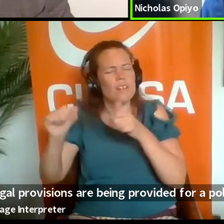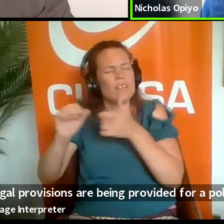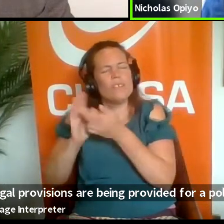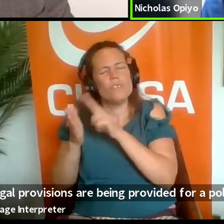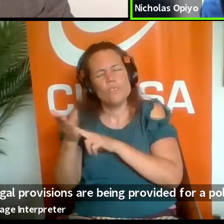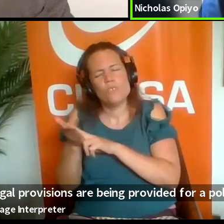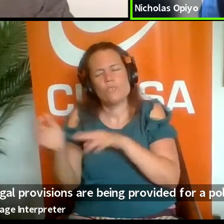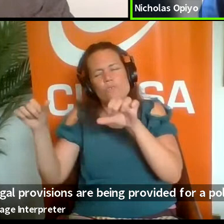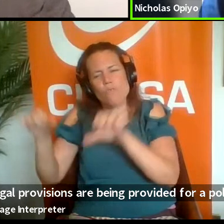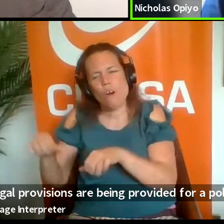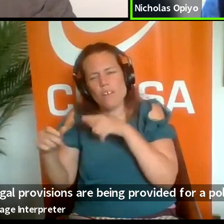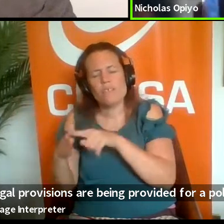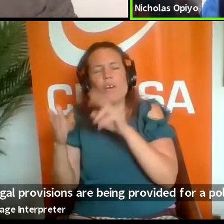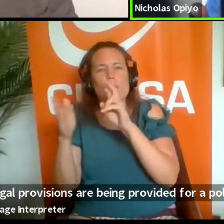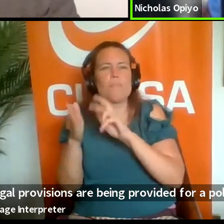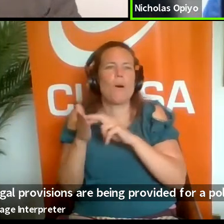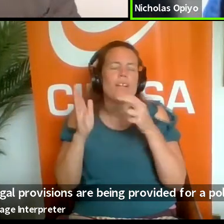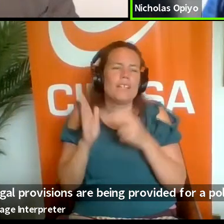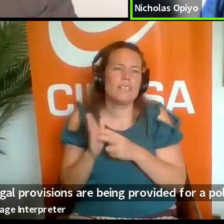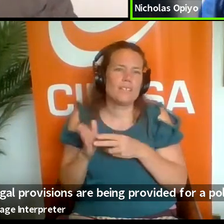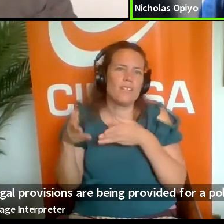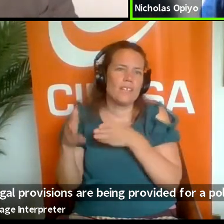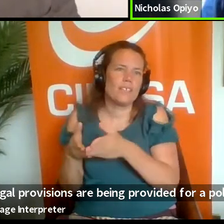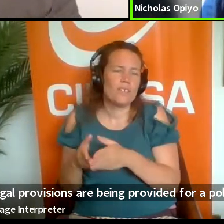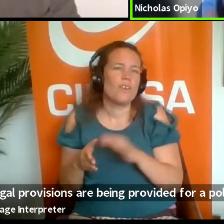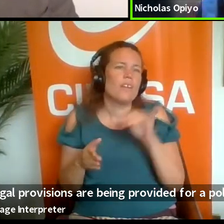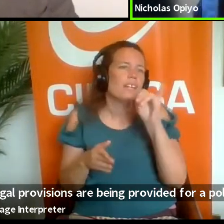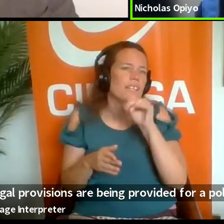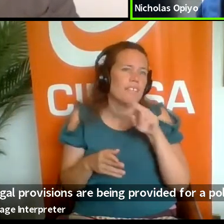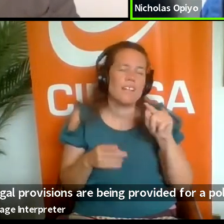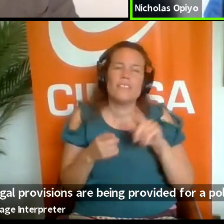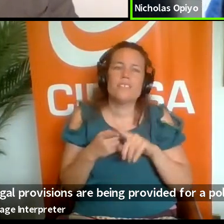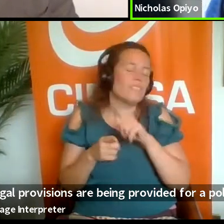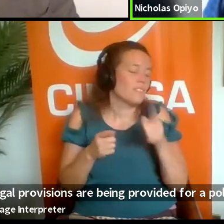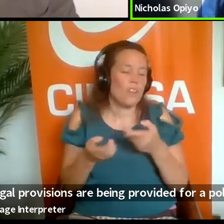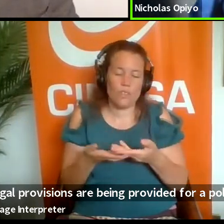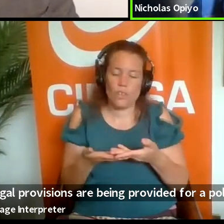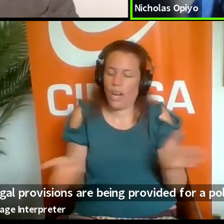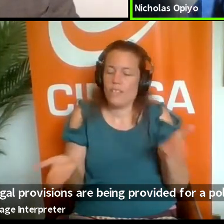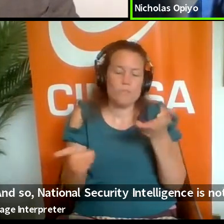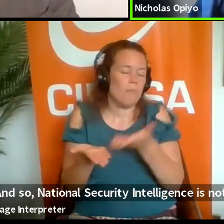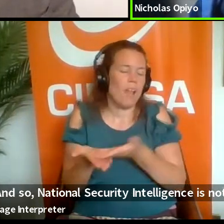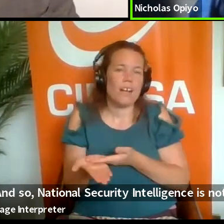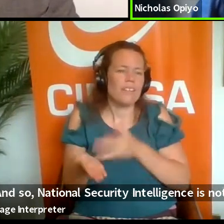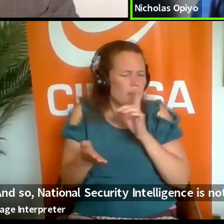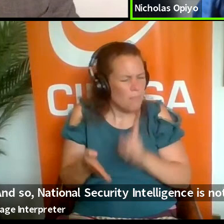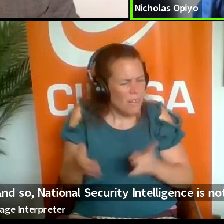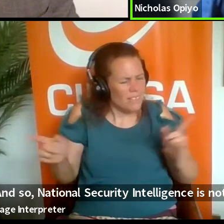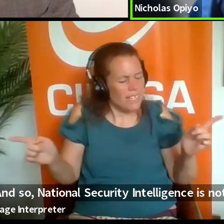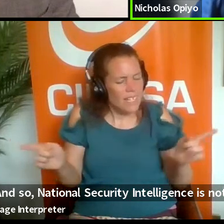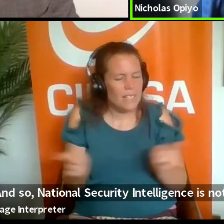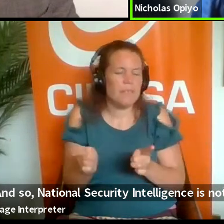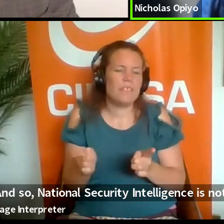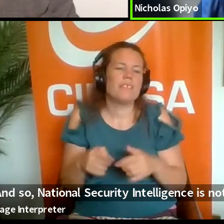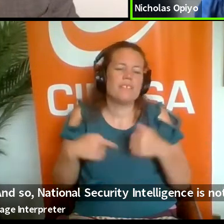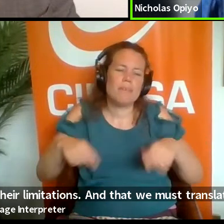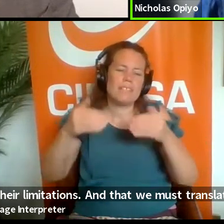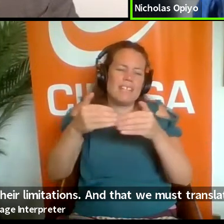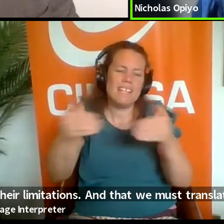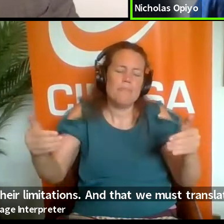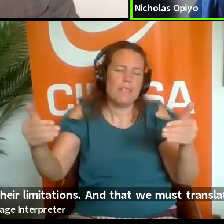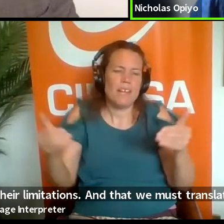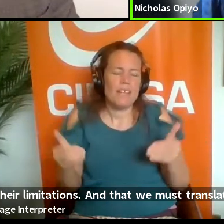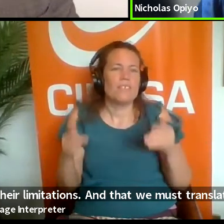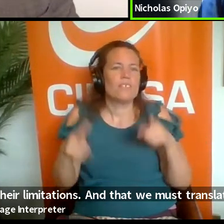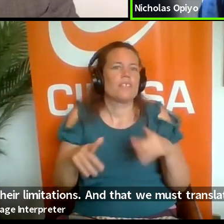so national security intelligence is not a carte blanche. There are limitations, and that we must translate these limitations in practice